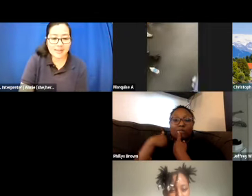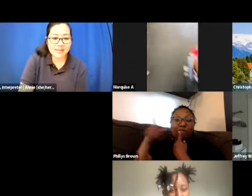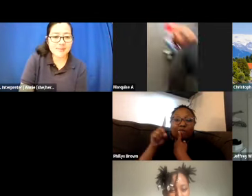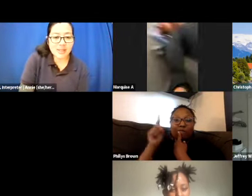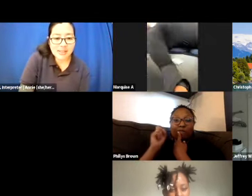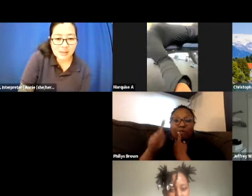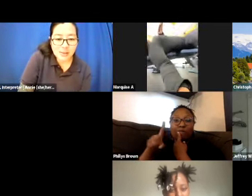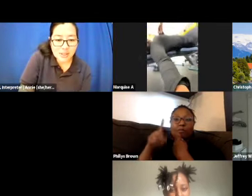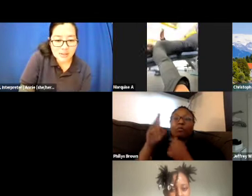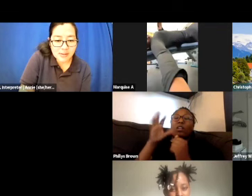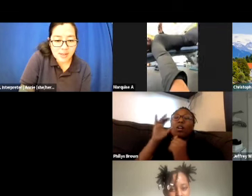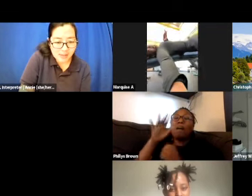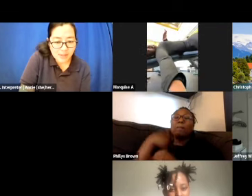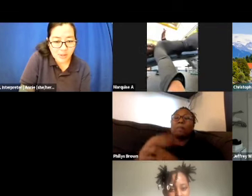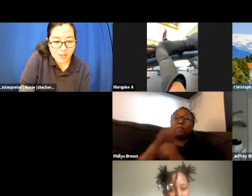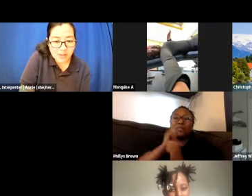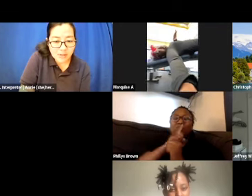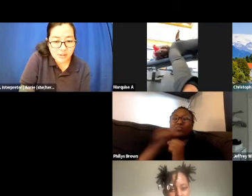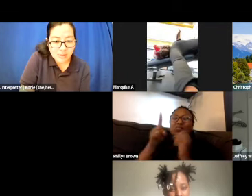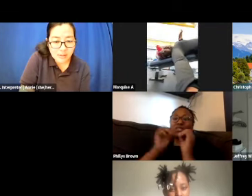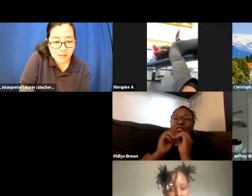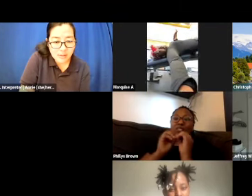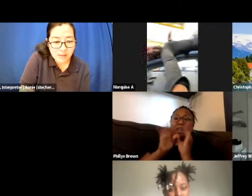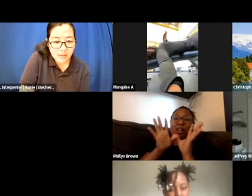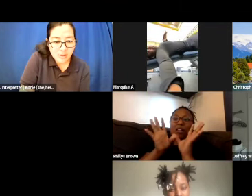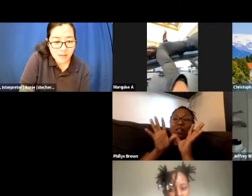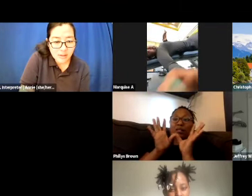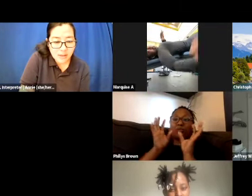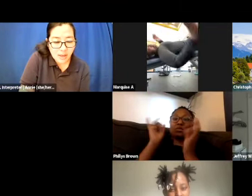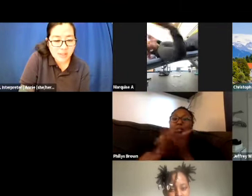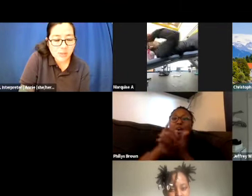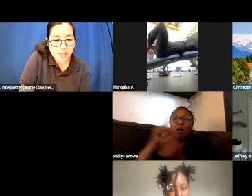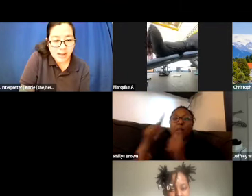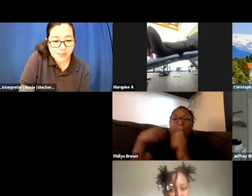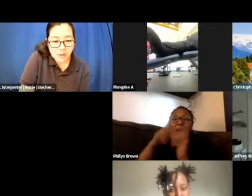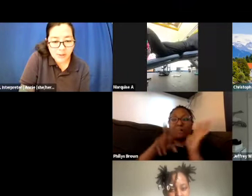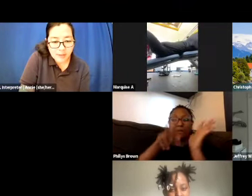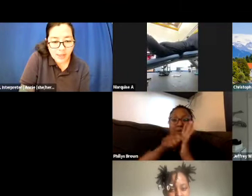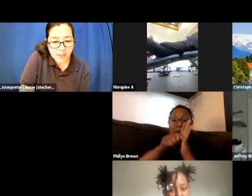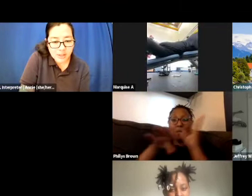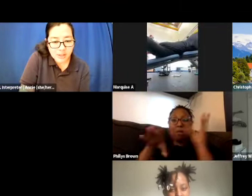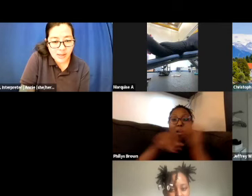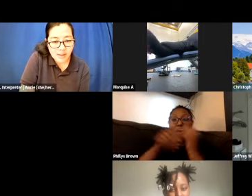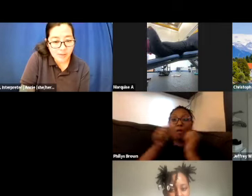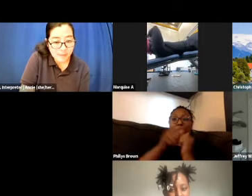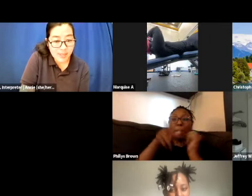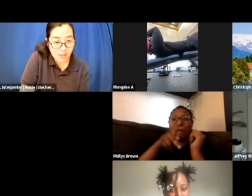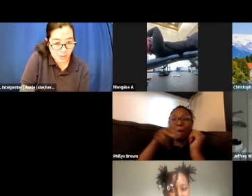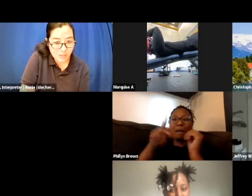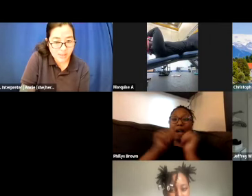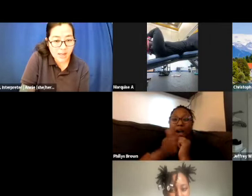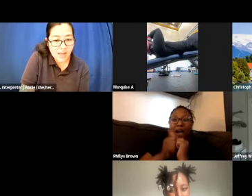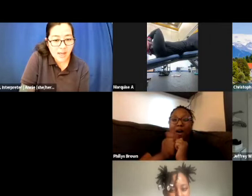No? Yes. Phyllis has a question. Yes, I have a question. Oh, let me close my window. Sorry. I just wanted to ask for clarification about